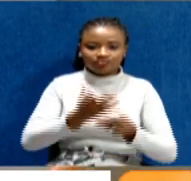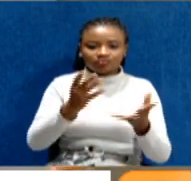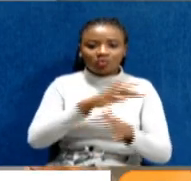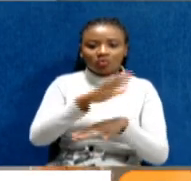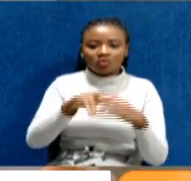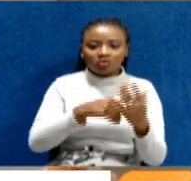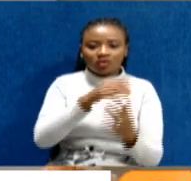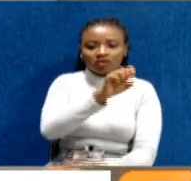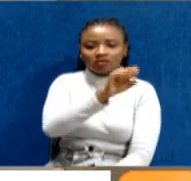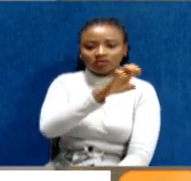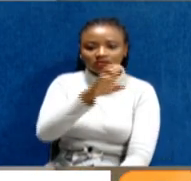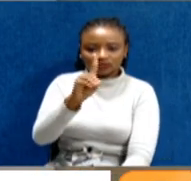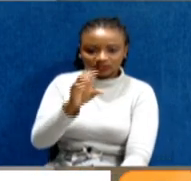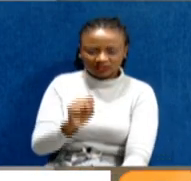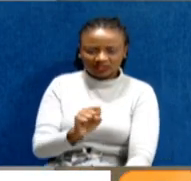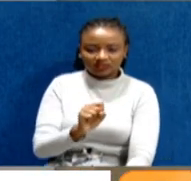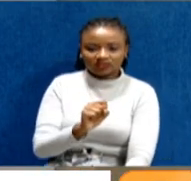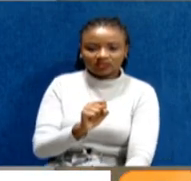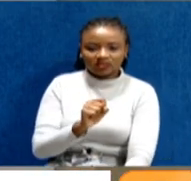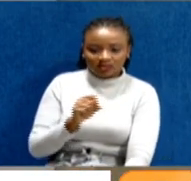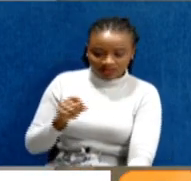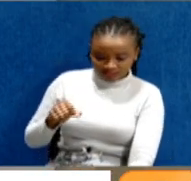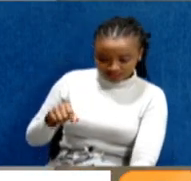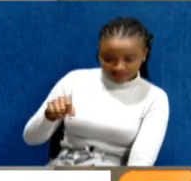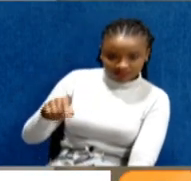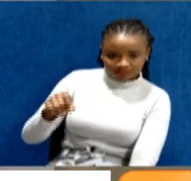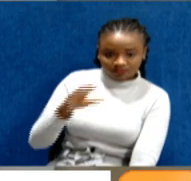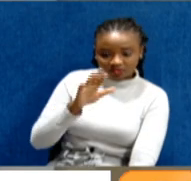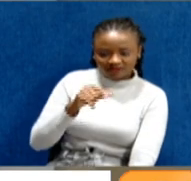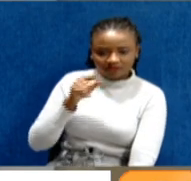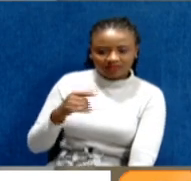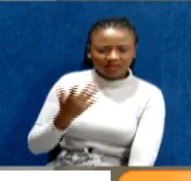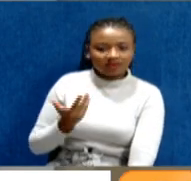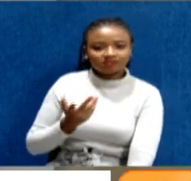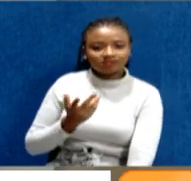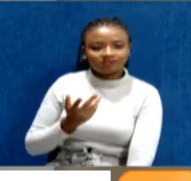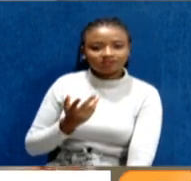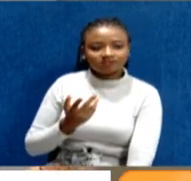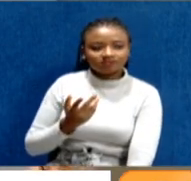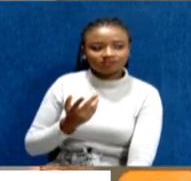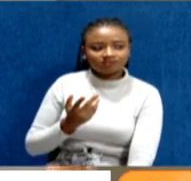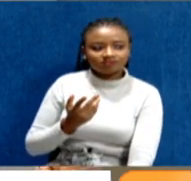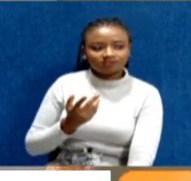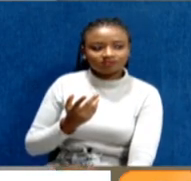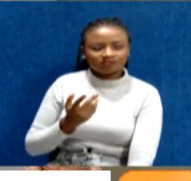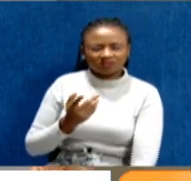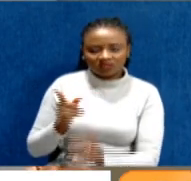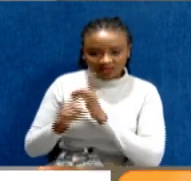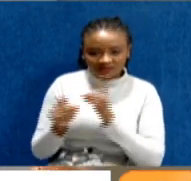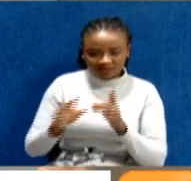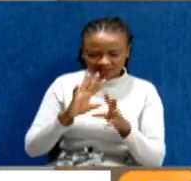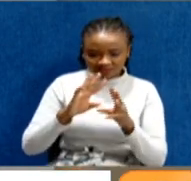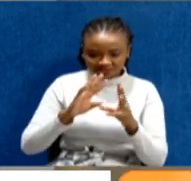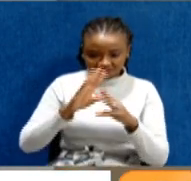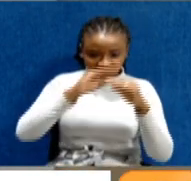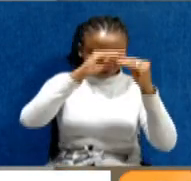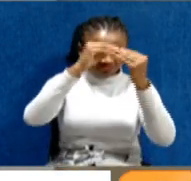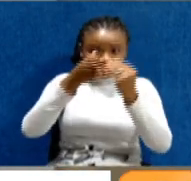plants for them to use. And then down there, verse 31, he says that all he created was